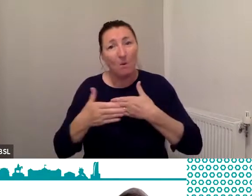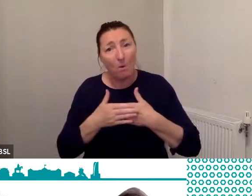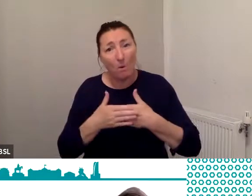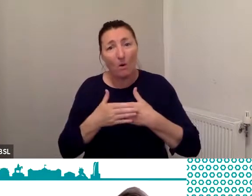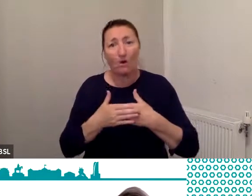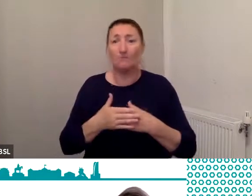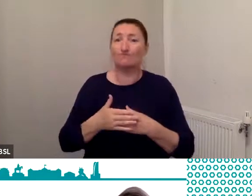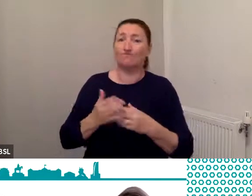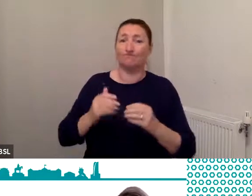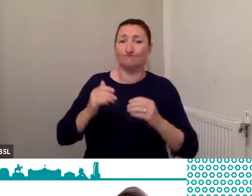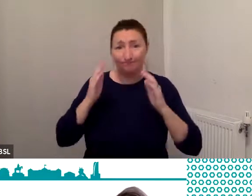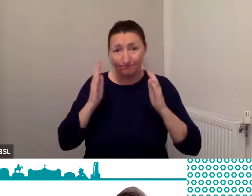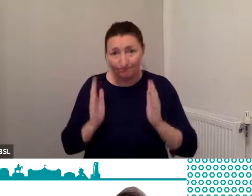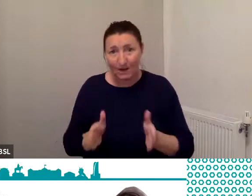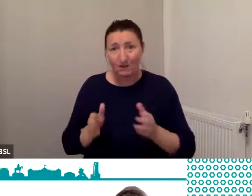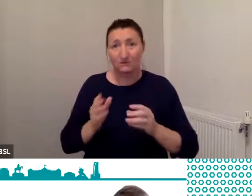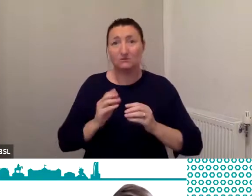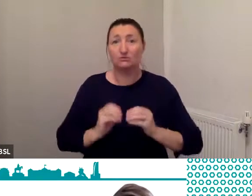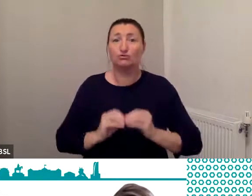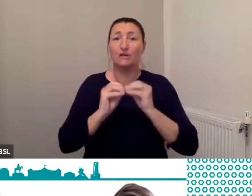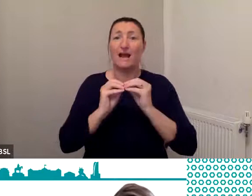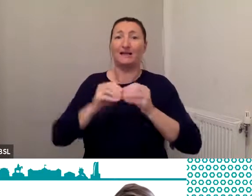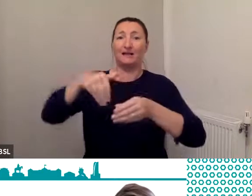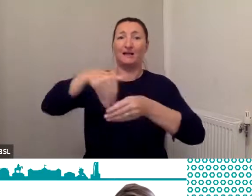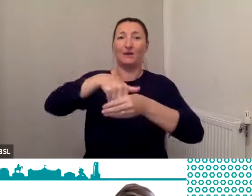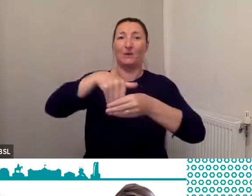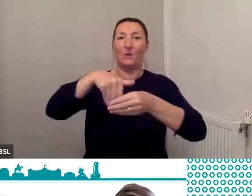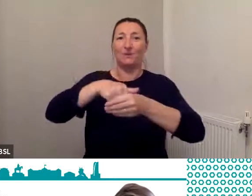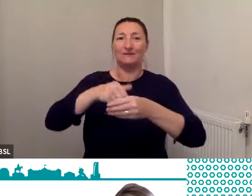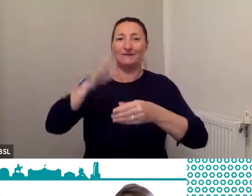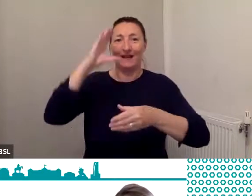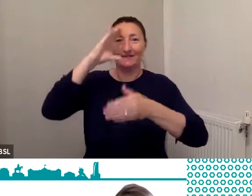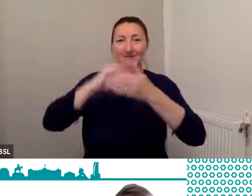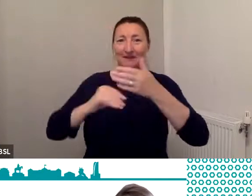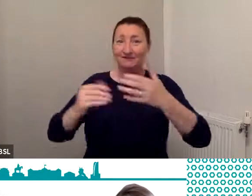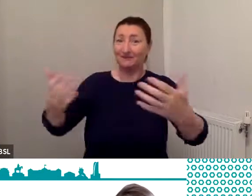we can create an inclusive experience for people with disabilities.